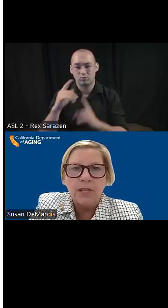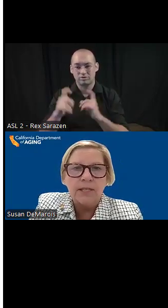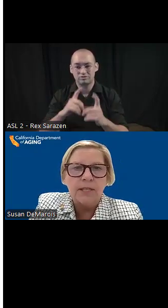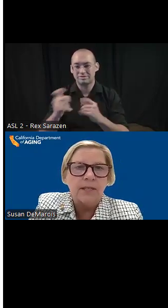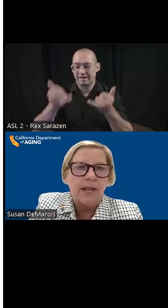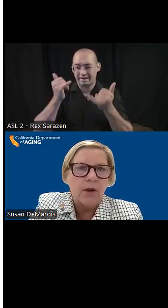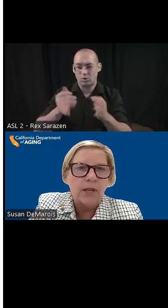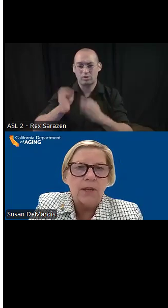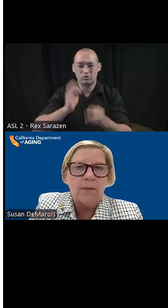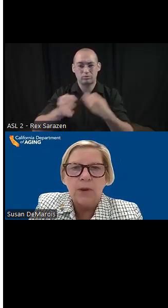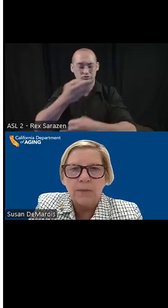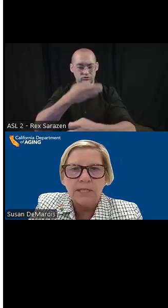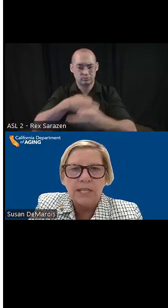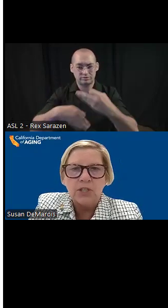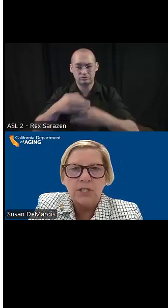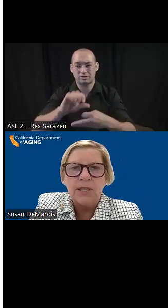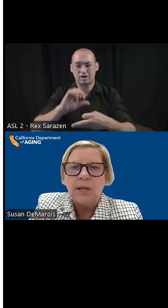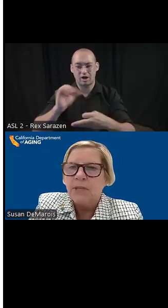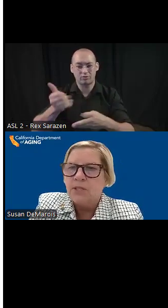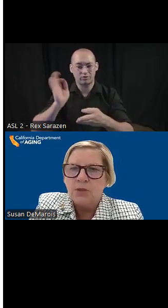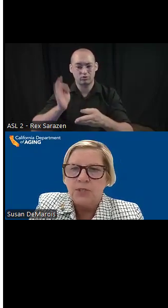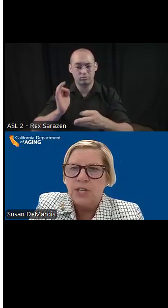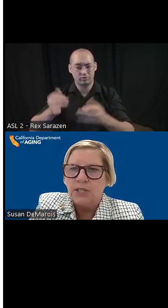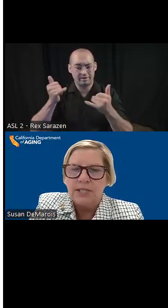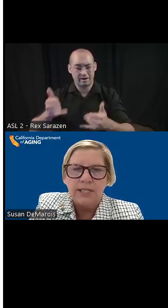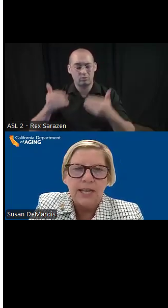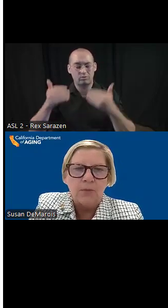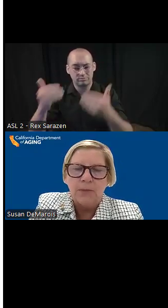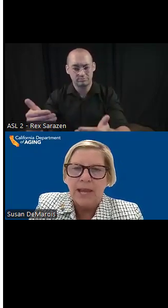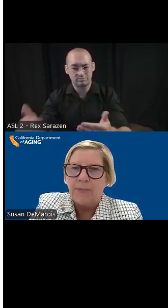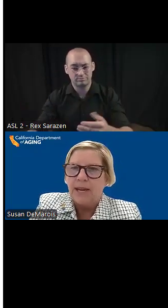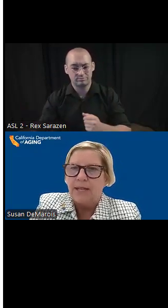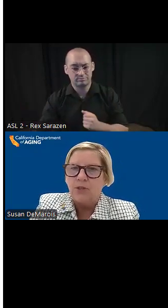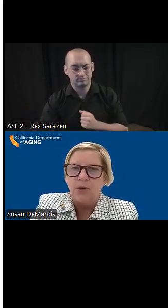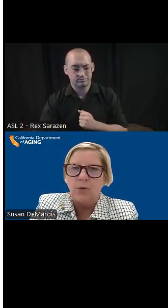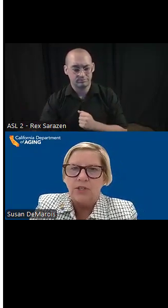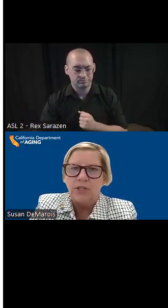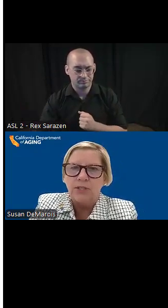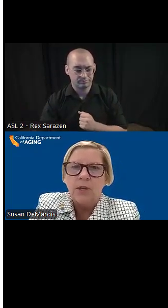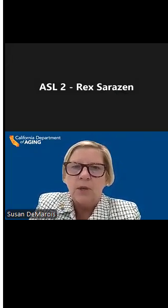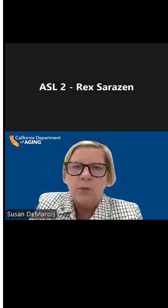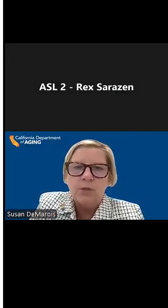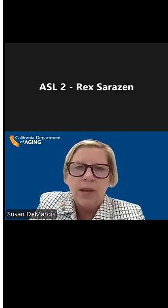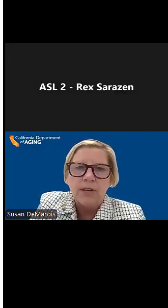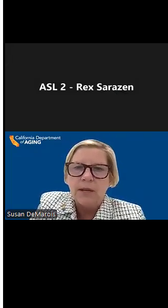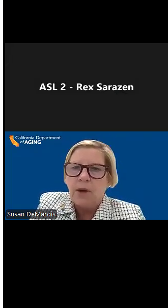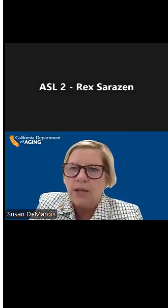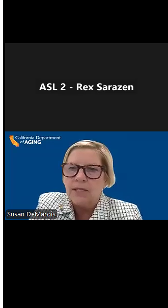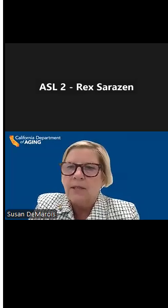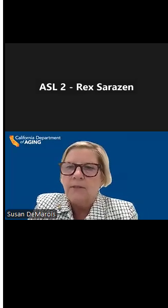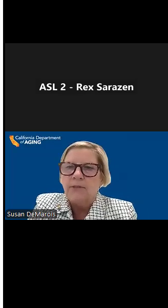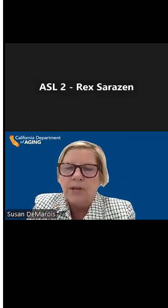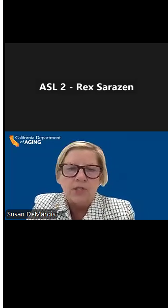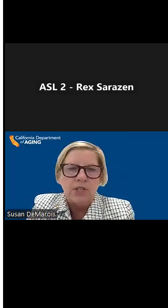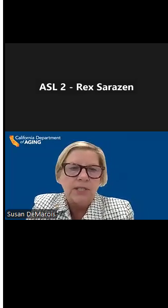the process, the outcome, the recommendations, please just reach out to CDA and we'd be happy to answer your questions. We do have an